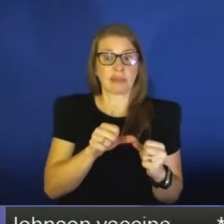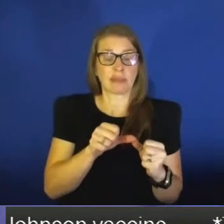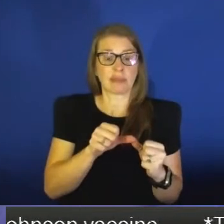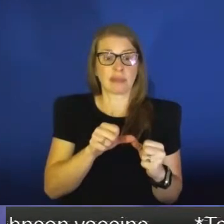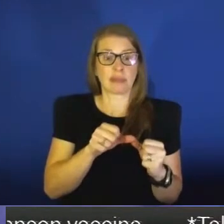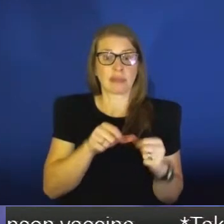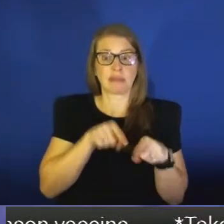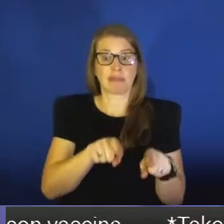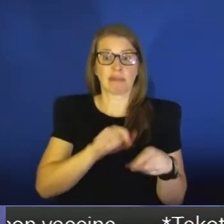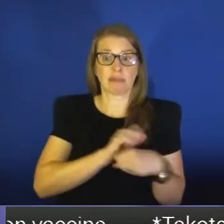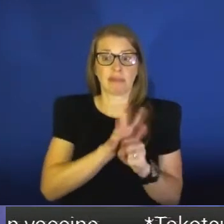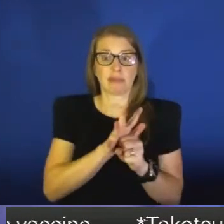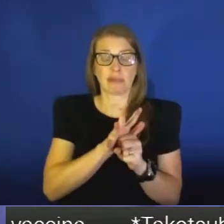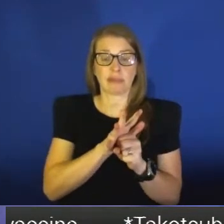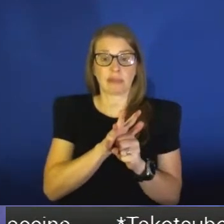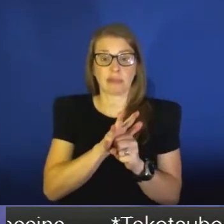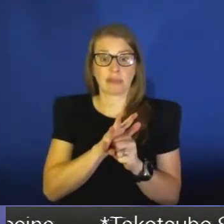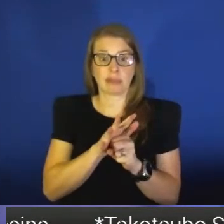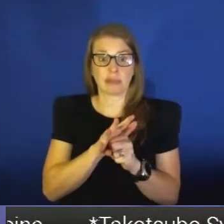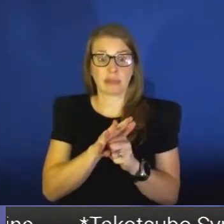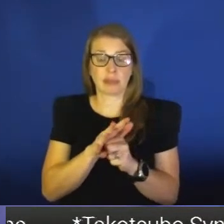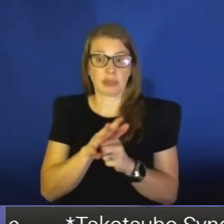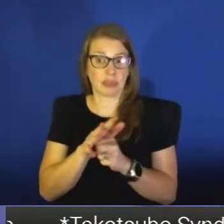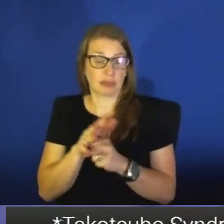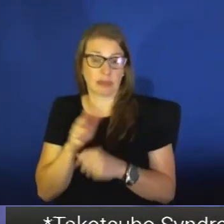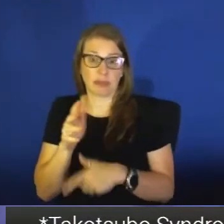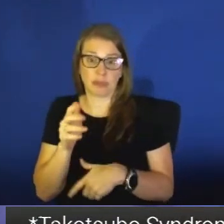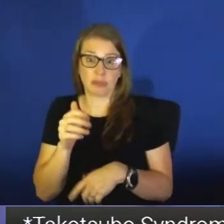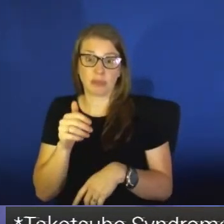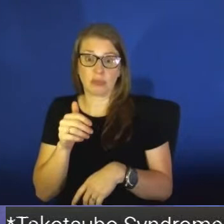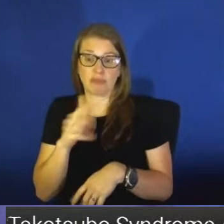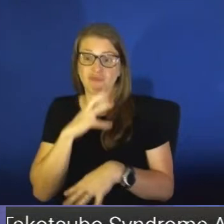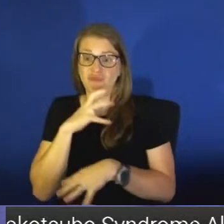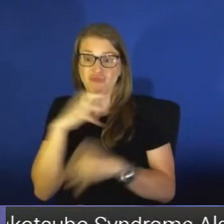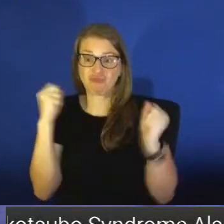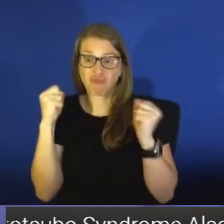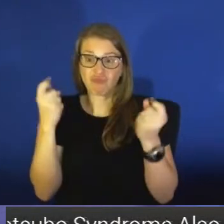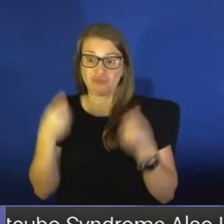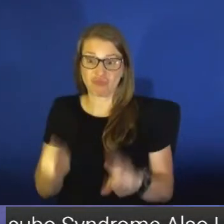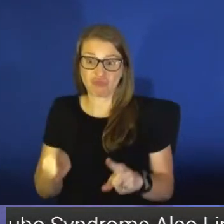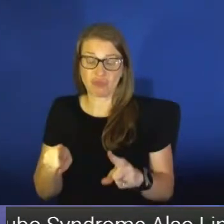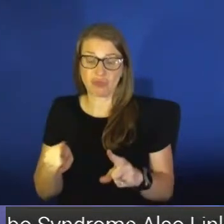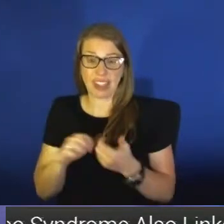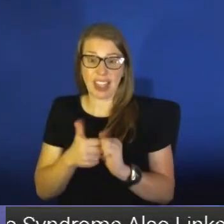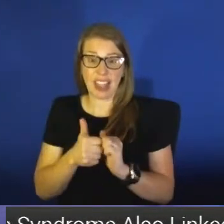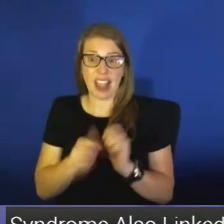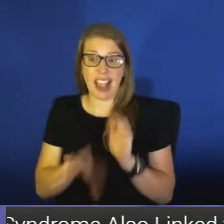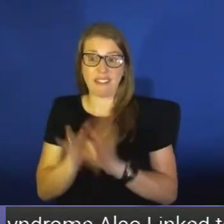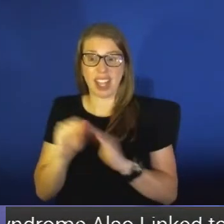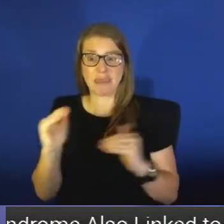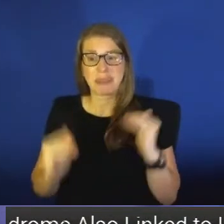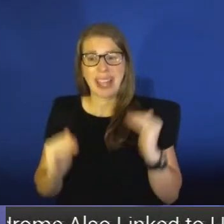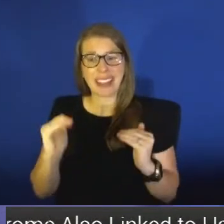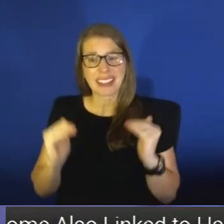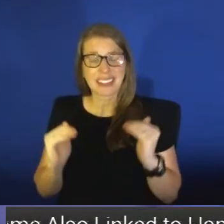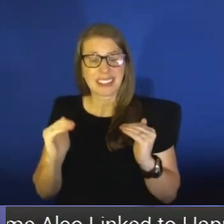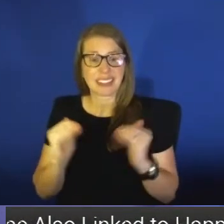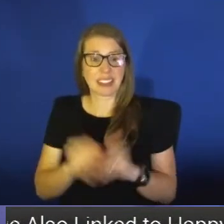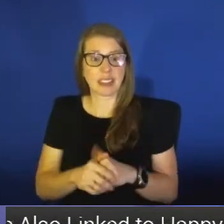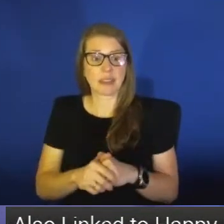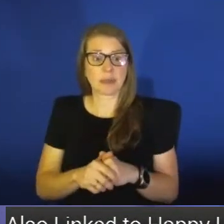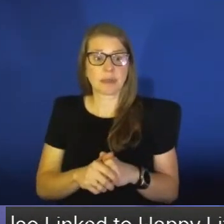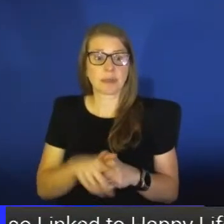any time to just say, I can't take anymore, that would be it. And that's when we needed them most. So how did they find that balance? Well, I think our team,